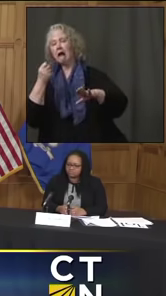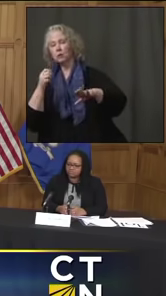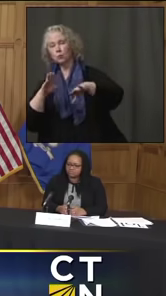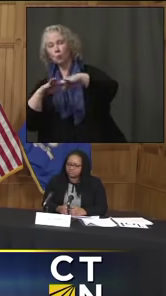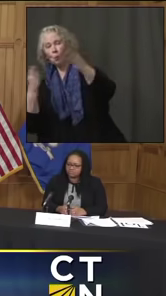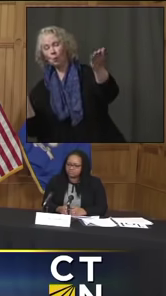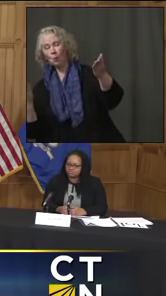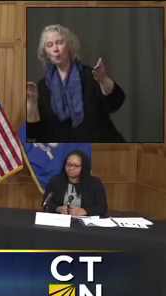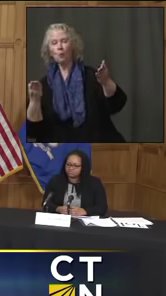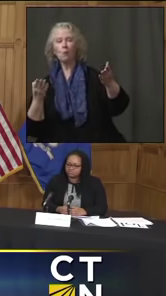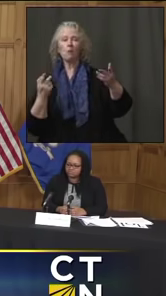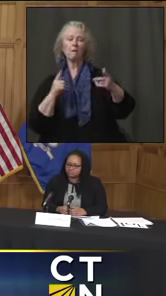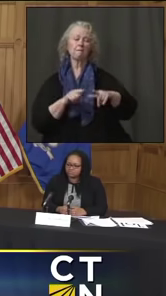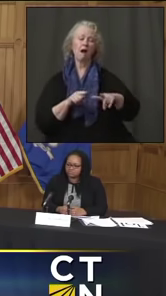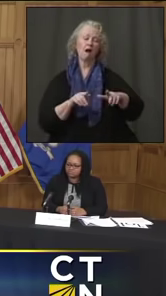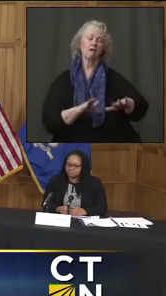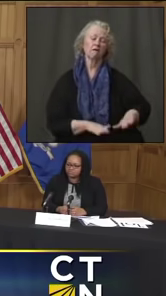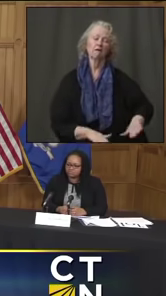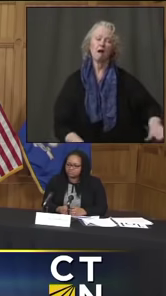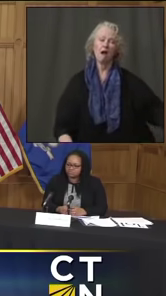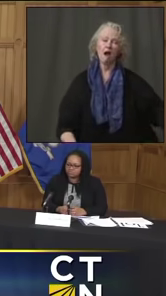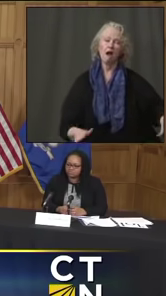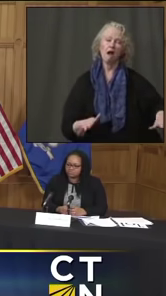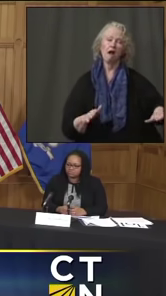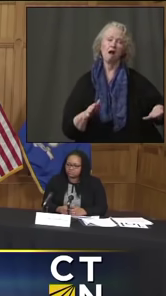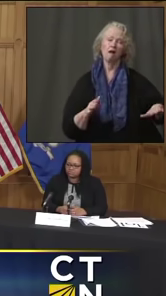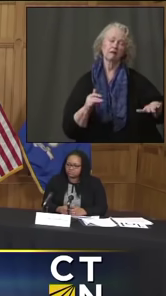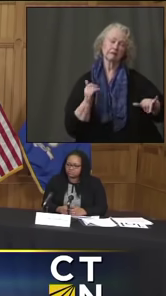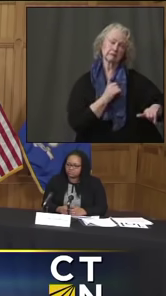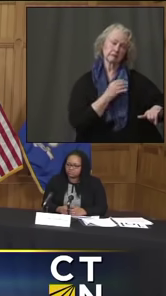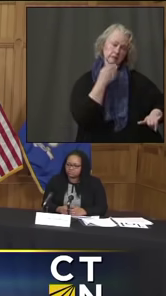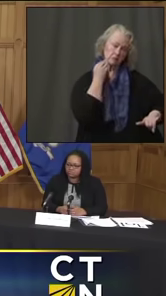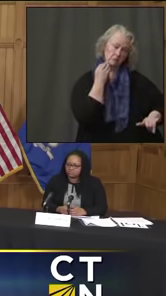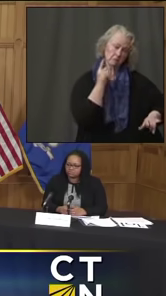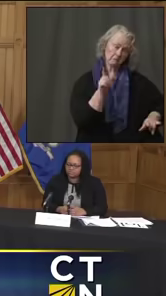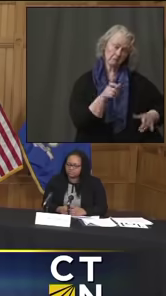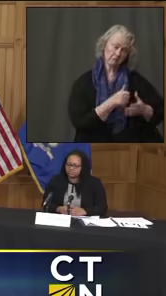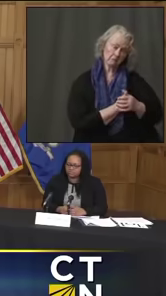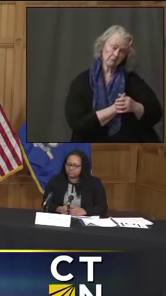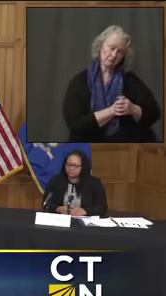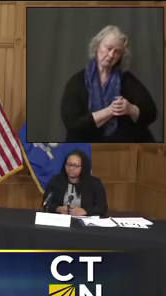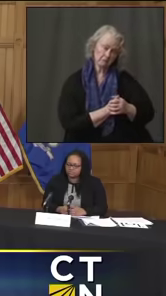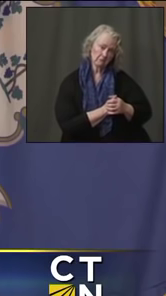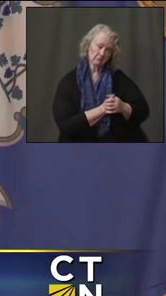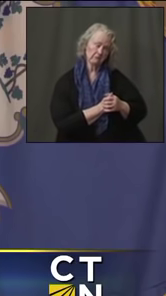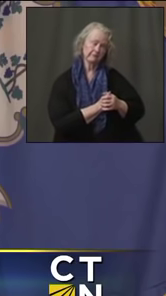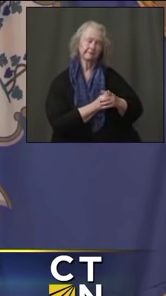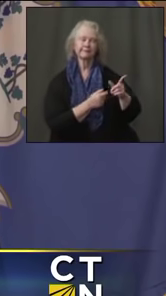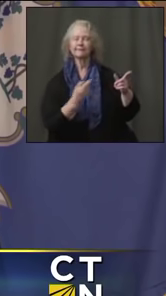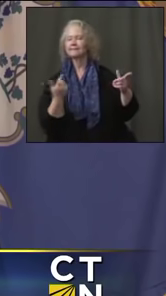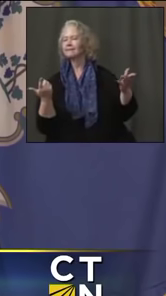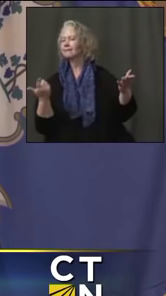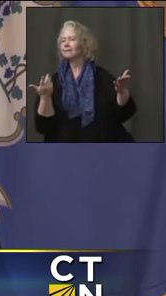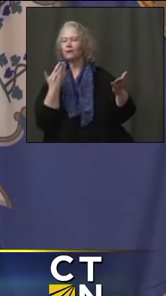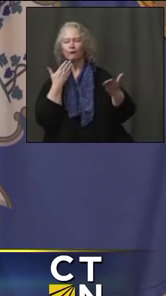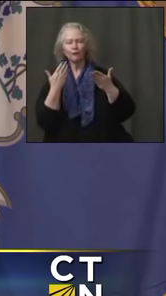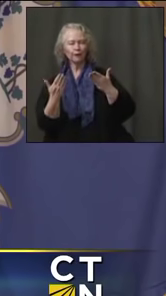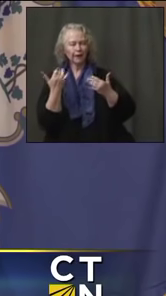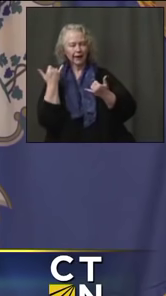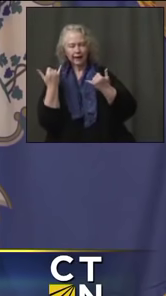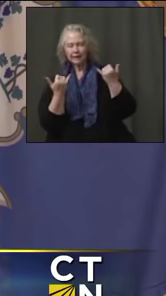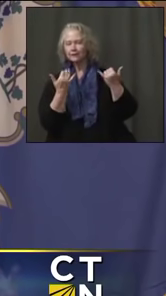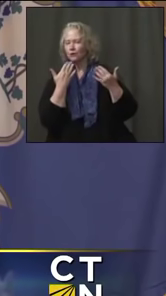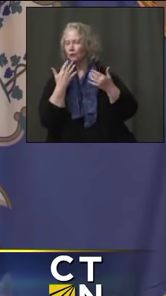keeping schools closed for younger kids who may find it harder to follow social distancing? Look, these are all good ideas,